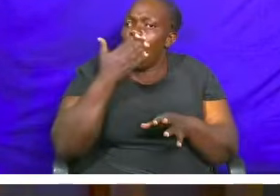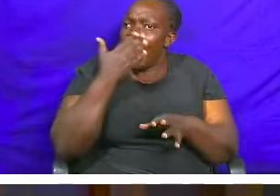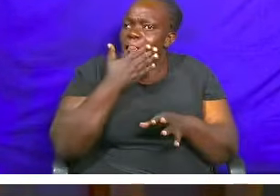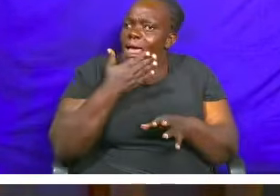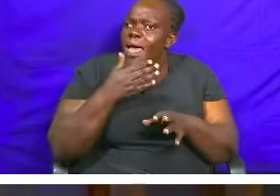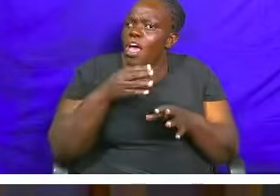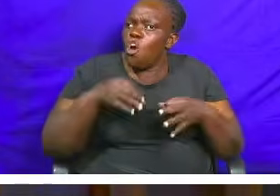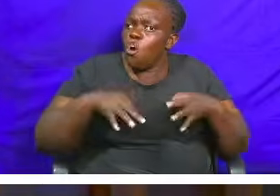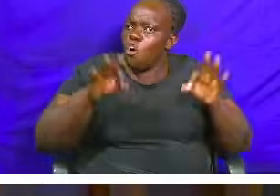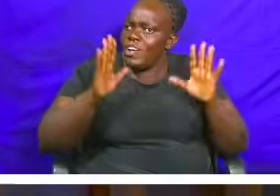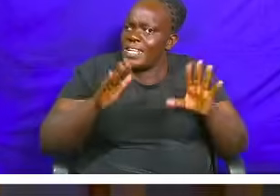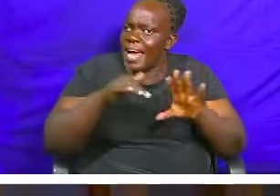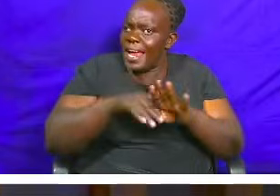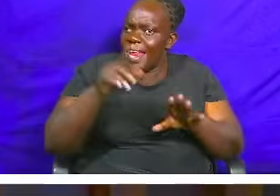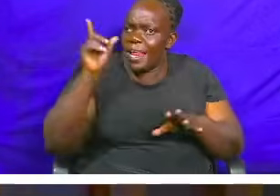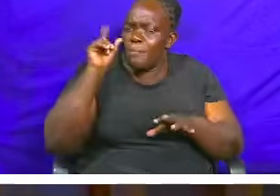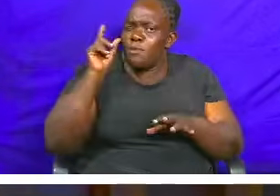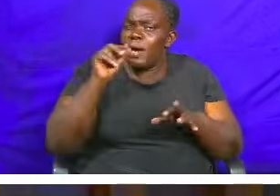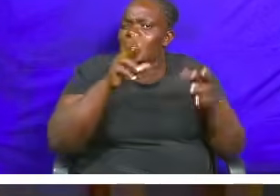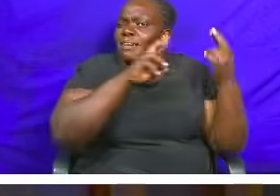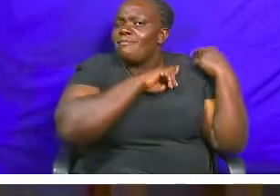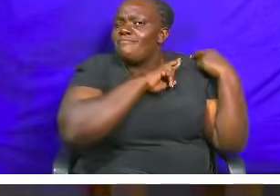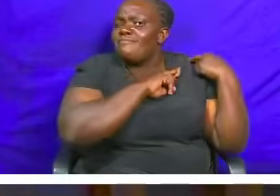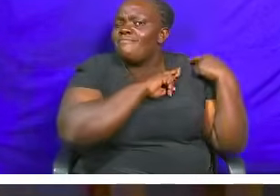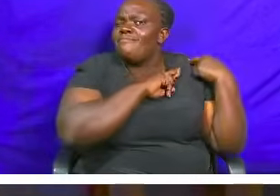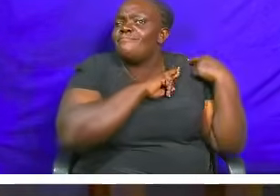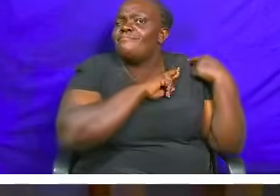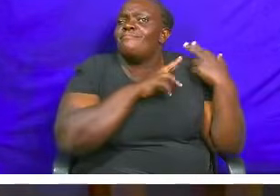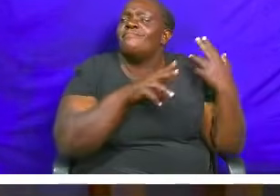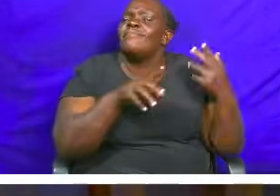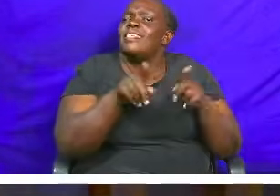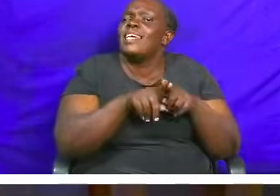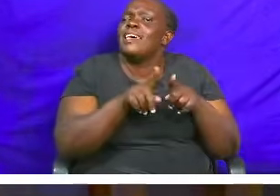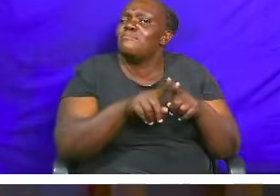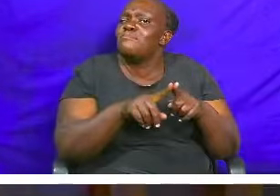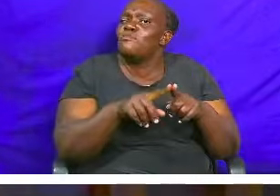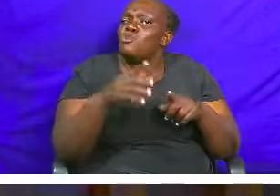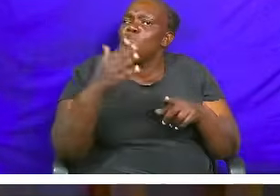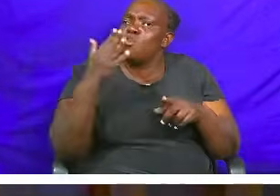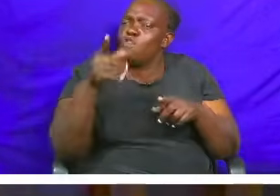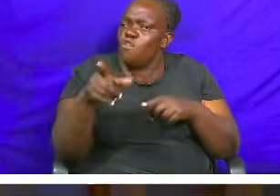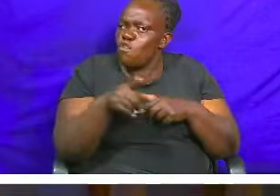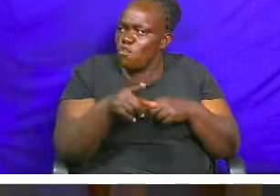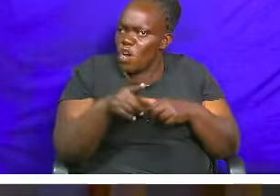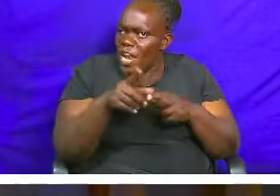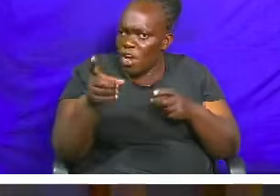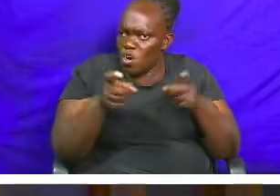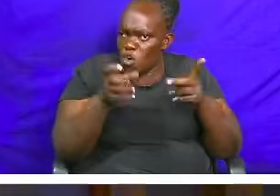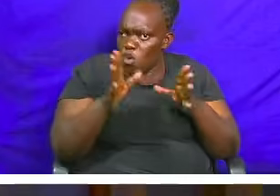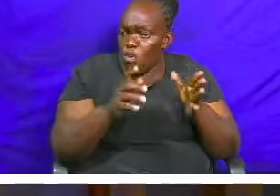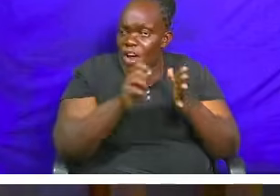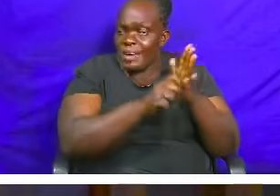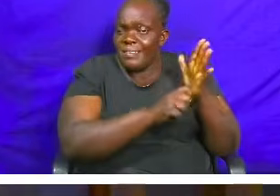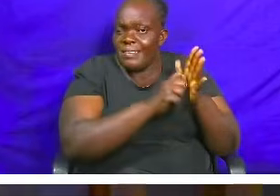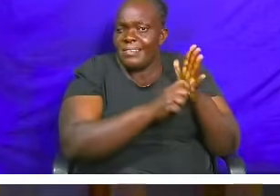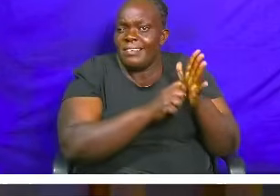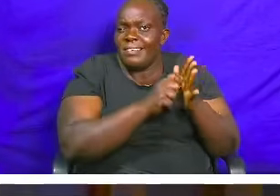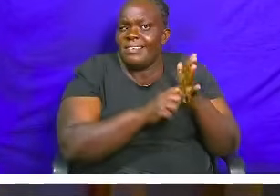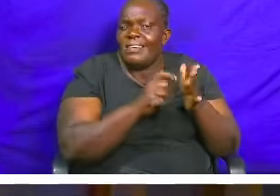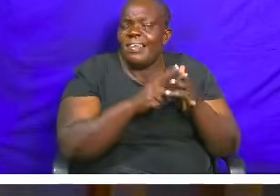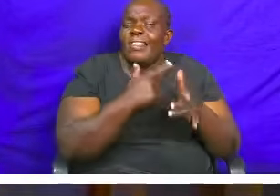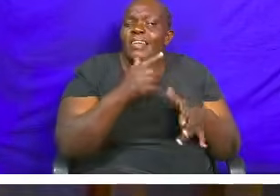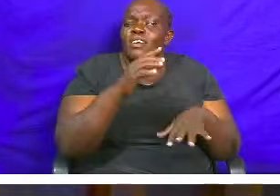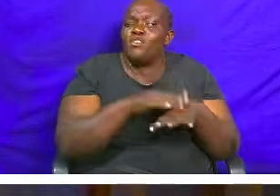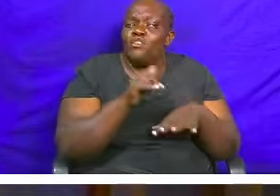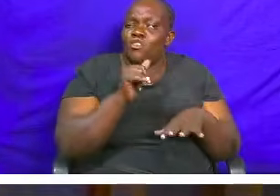in Mombasa, basically charged with the issues of blending lubricants. So I know all these engine oils, all these hydraulic oils,